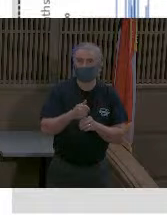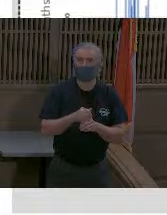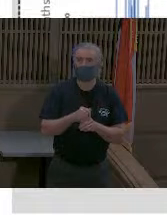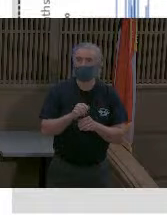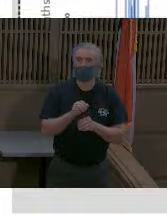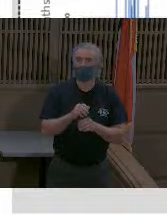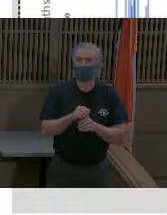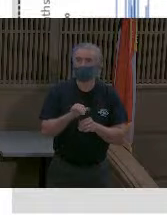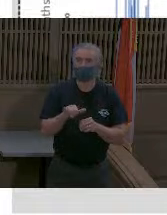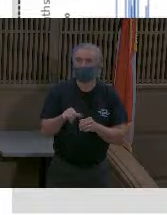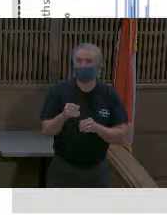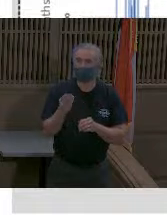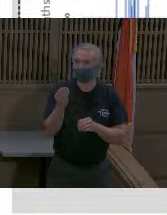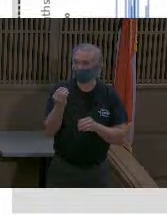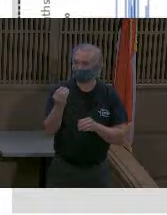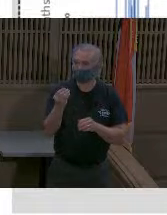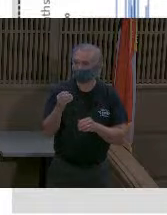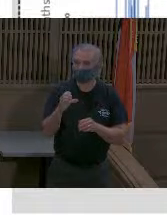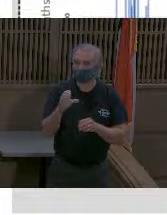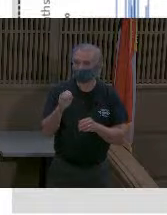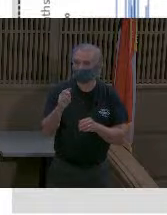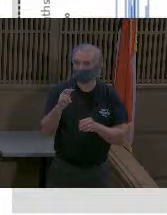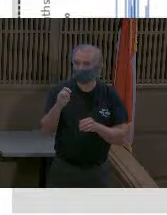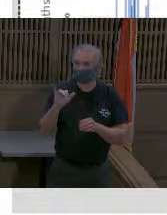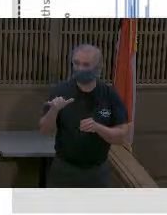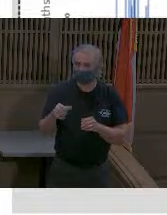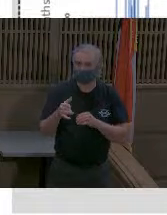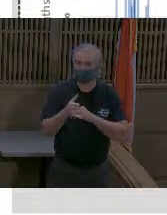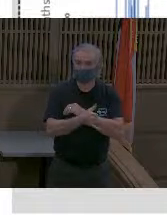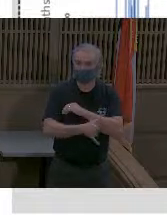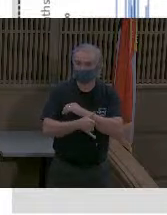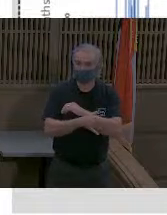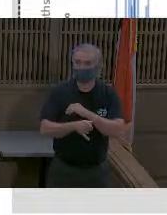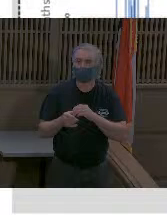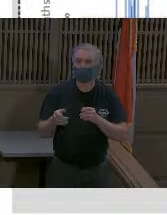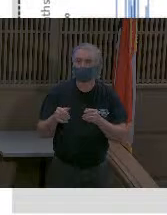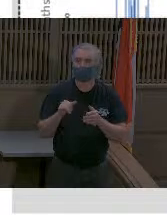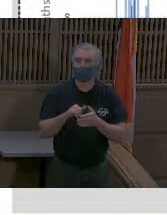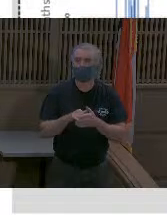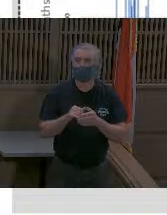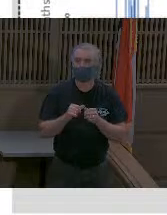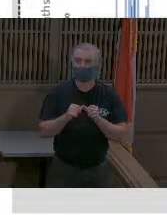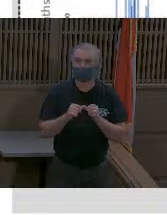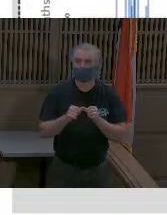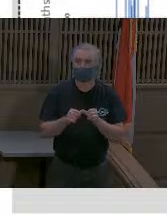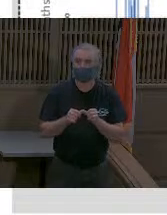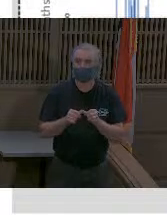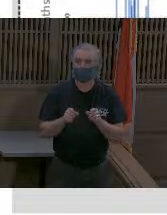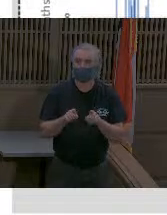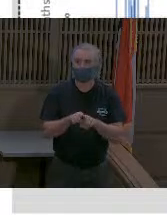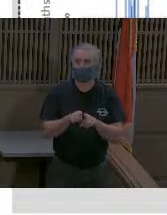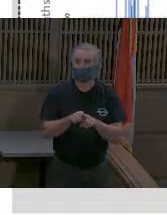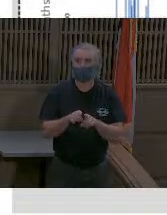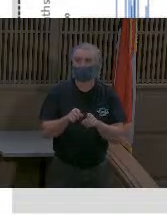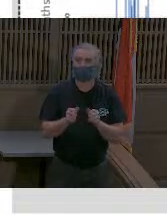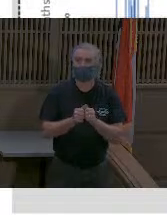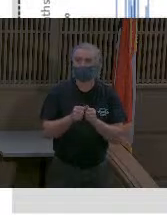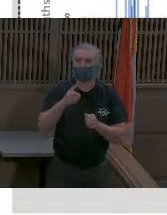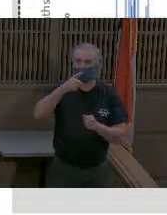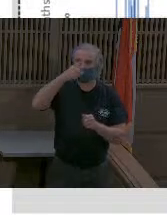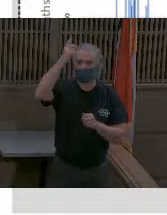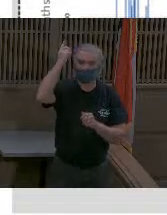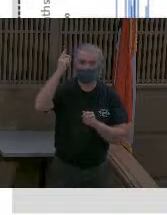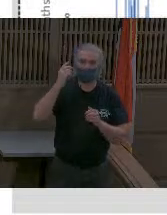is the 14 county district, but you'll see that this pretty much parallels Daugherty County in just a minute.